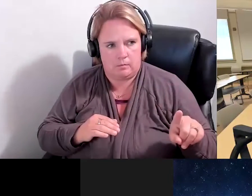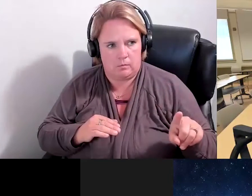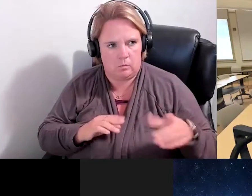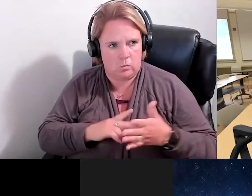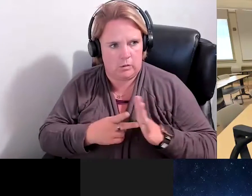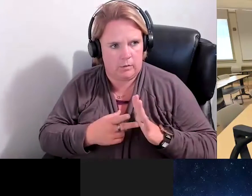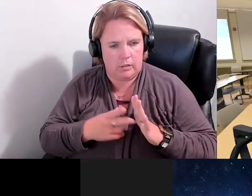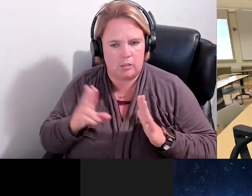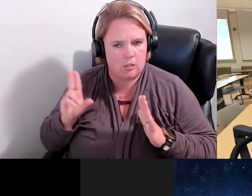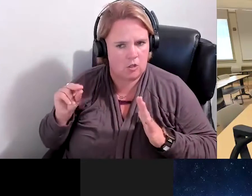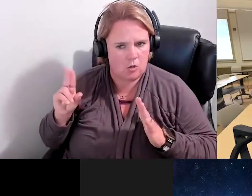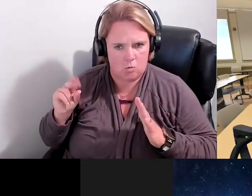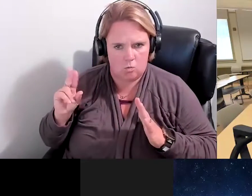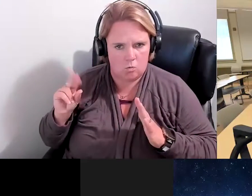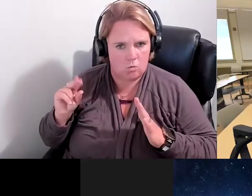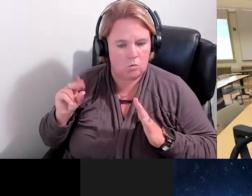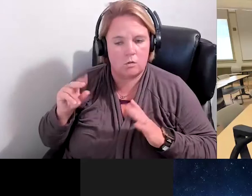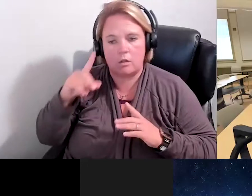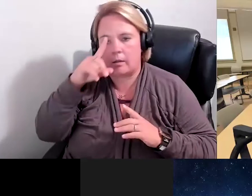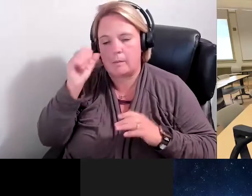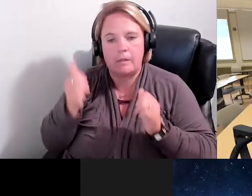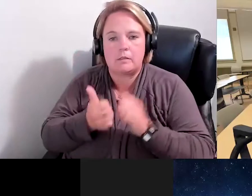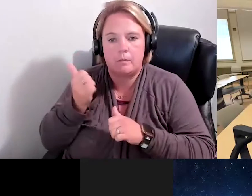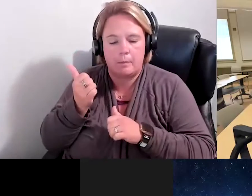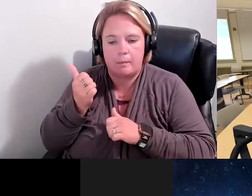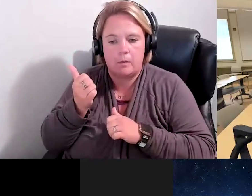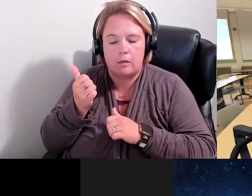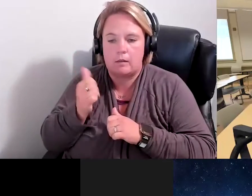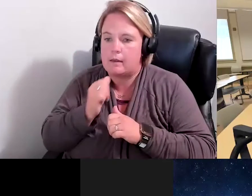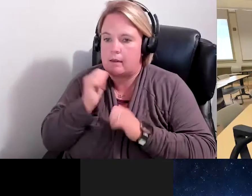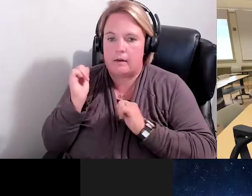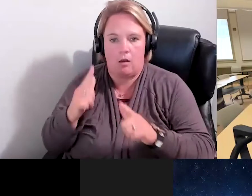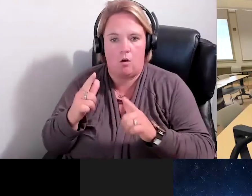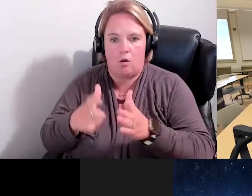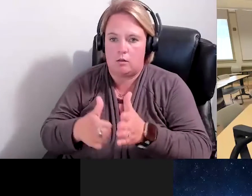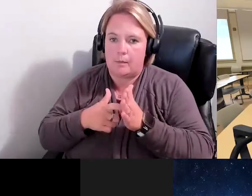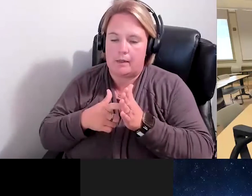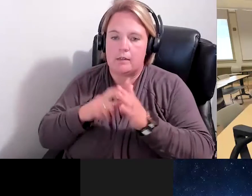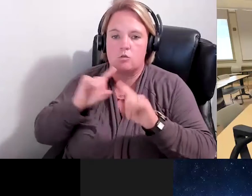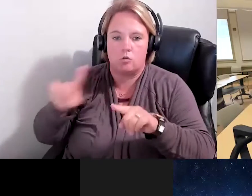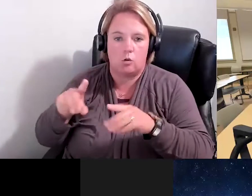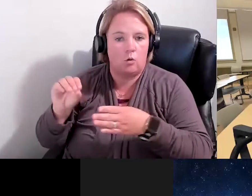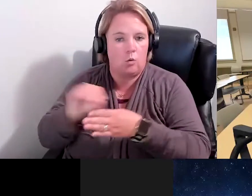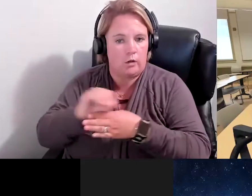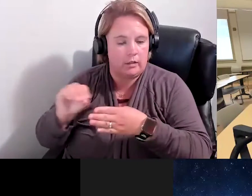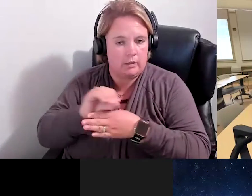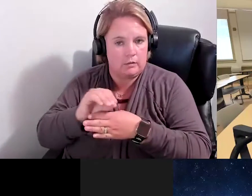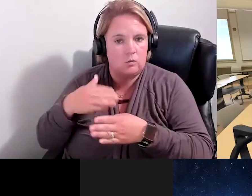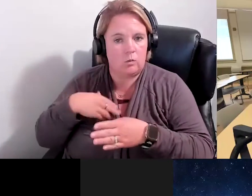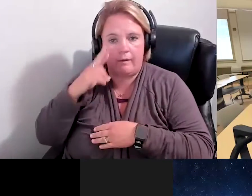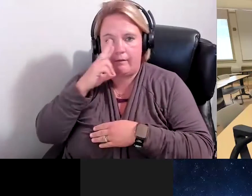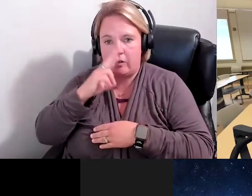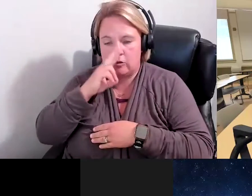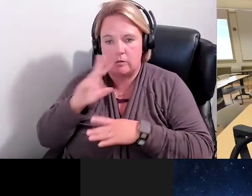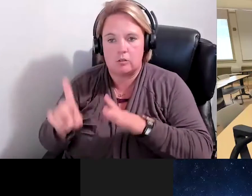No, because not everybody's mandated to attend an orientation. We have freshmen that come in